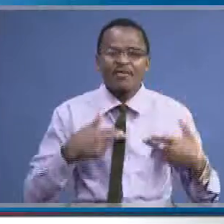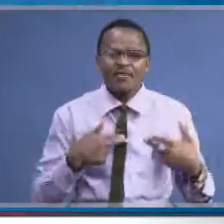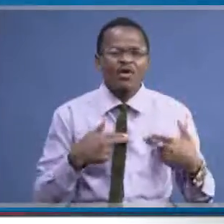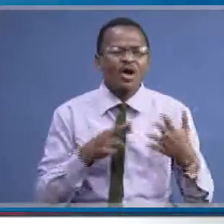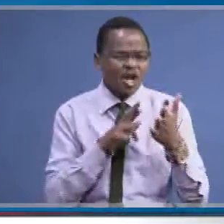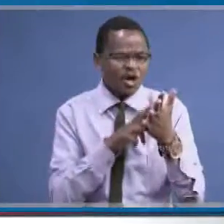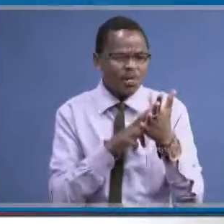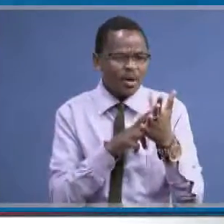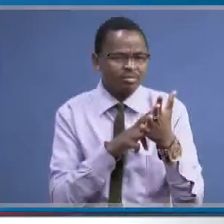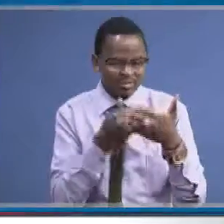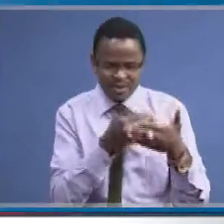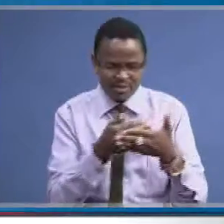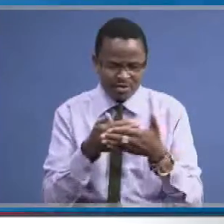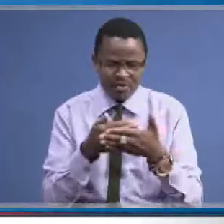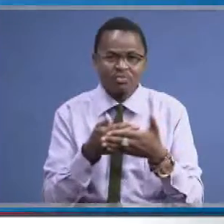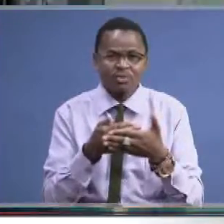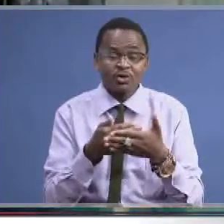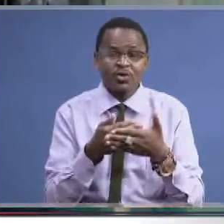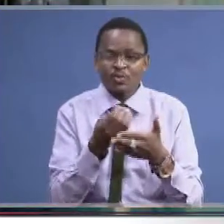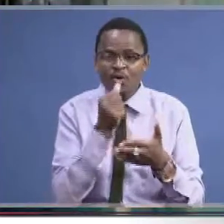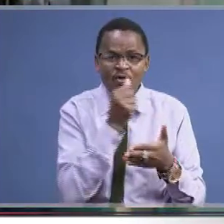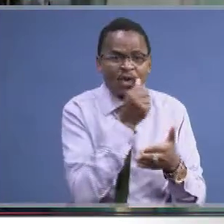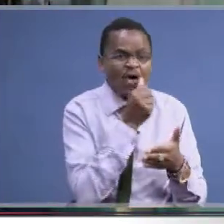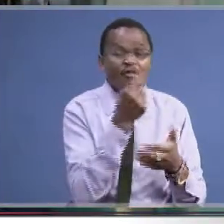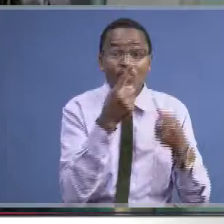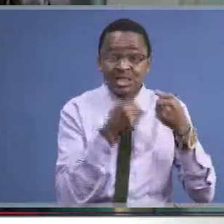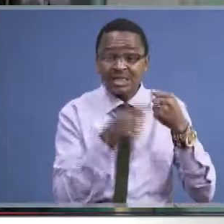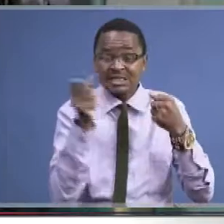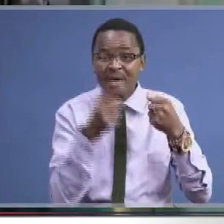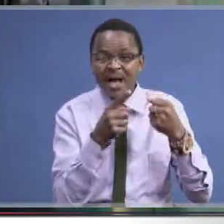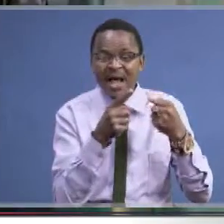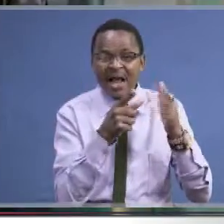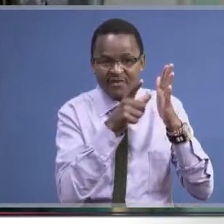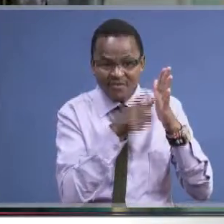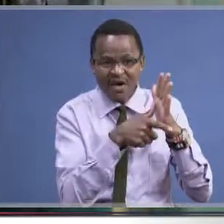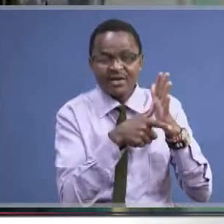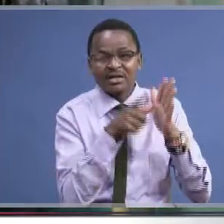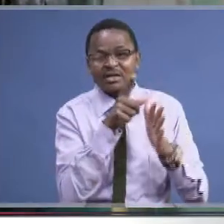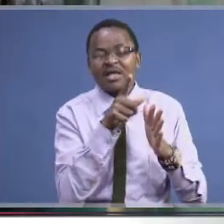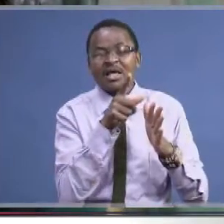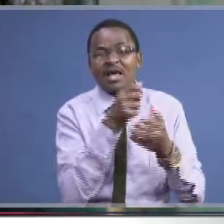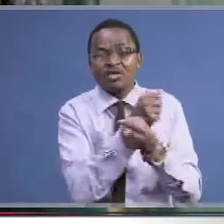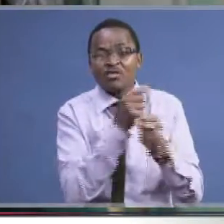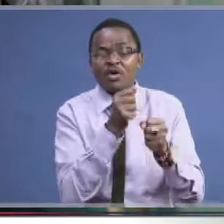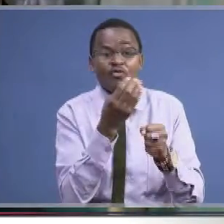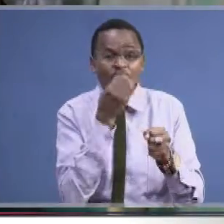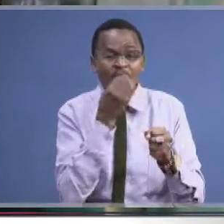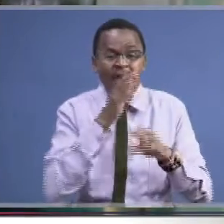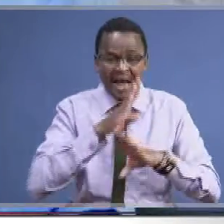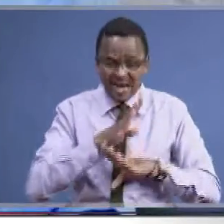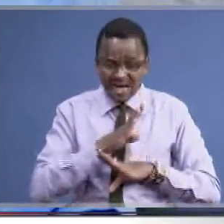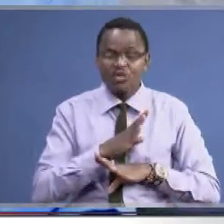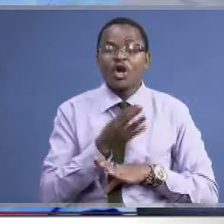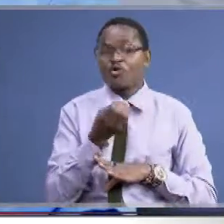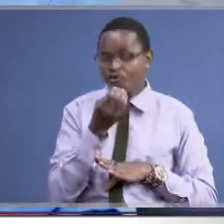that infants should be exclusively breastfed for the first 6 months, and thereafter receive safe and nutritionally adequate